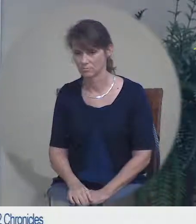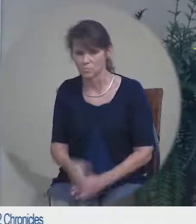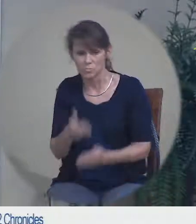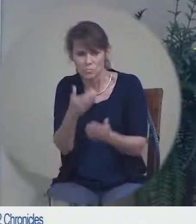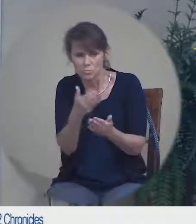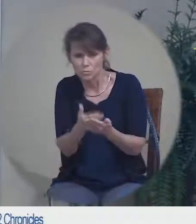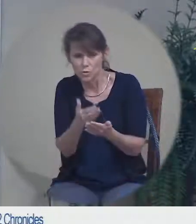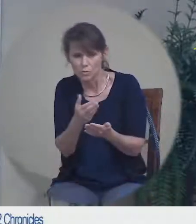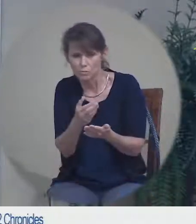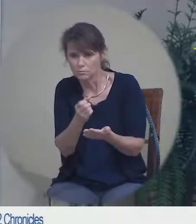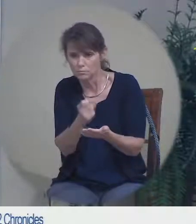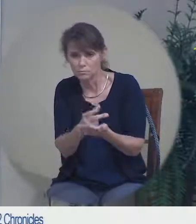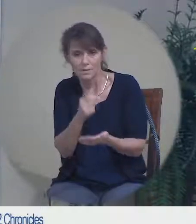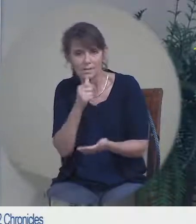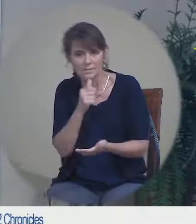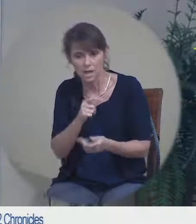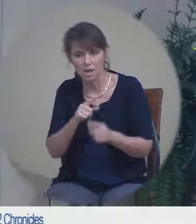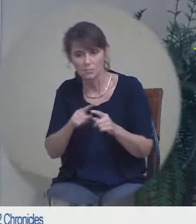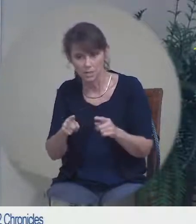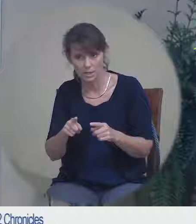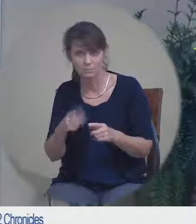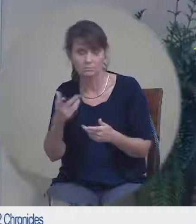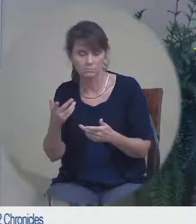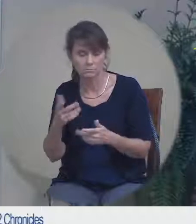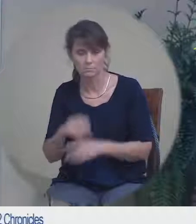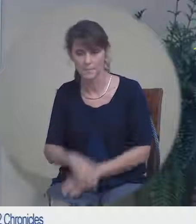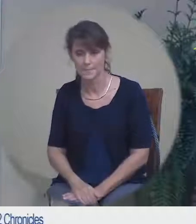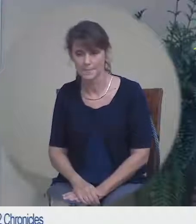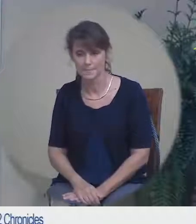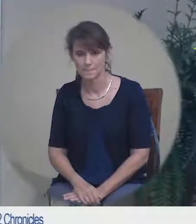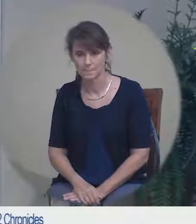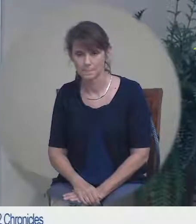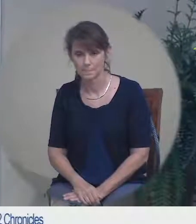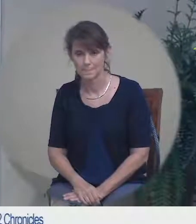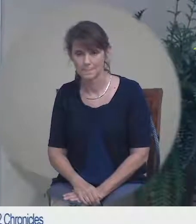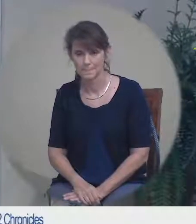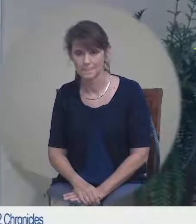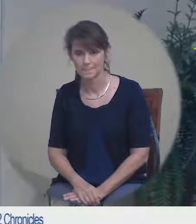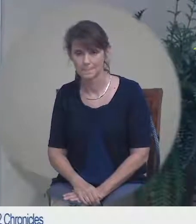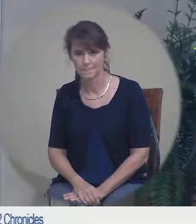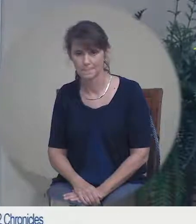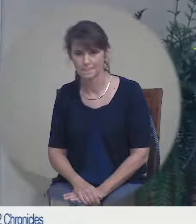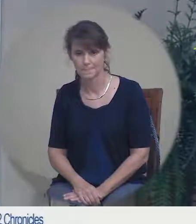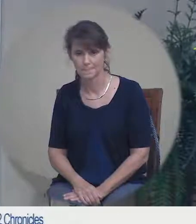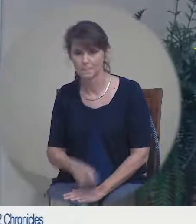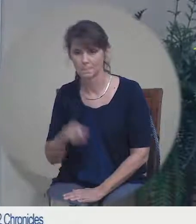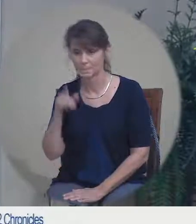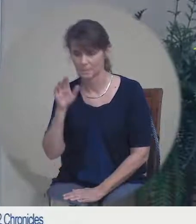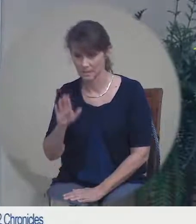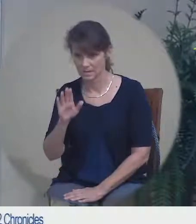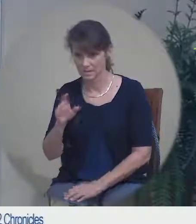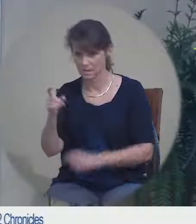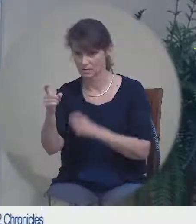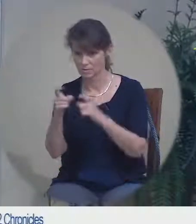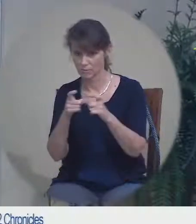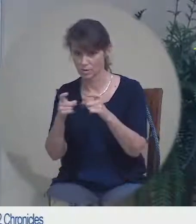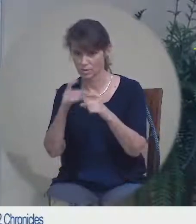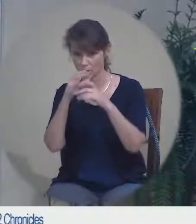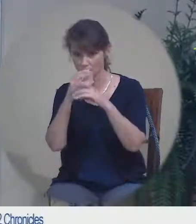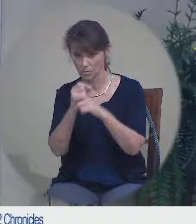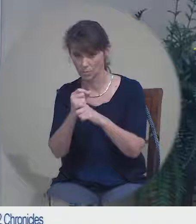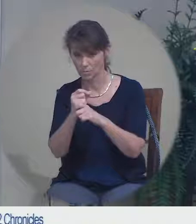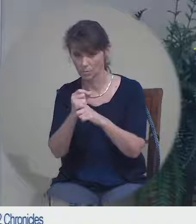that other than supposition, but it's a fairly popular supposition. And his reign is kind of summarized over in